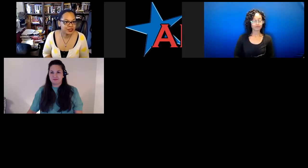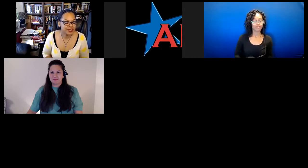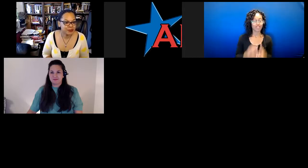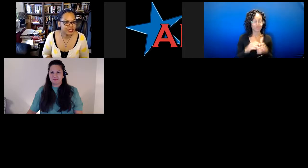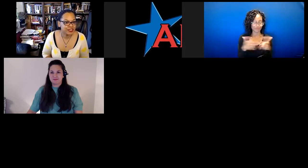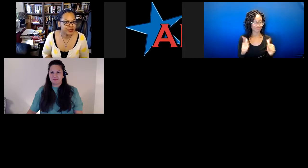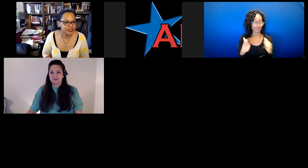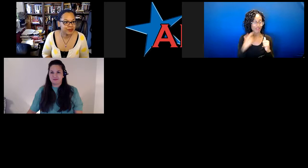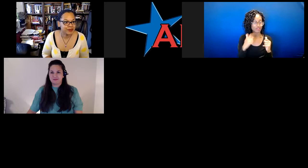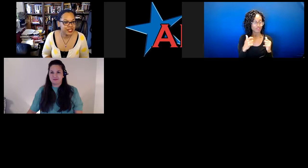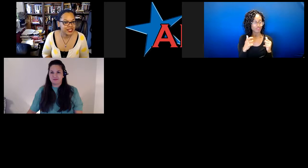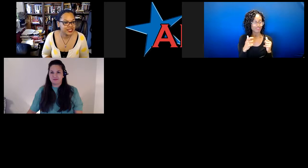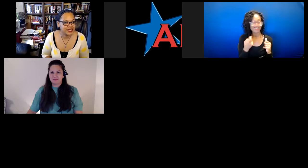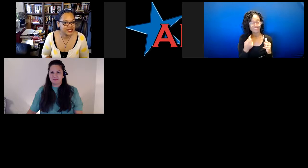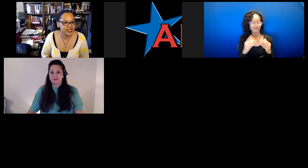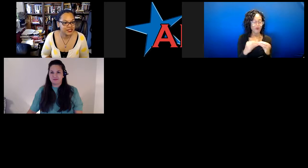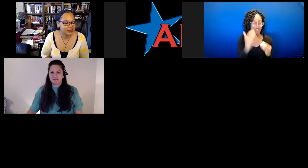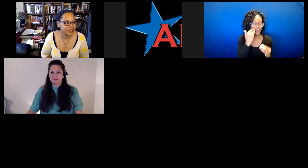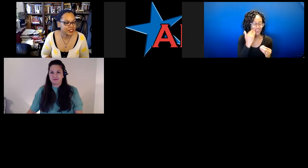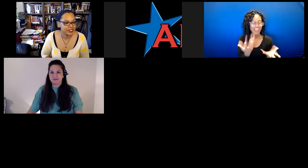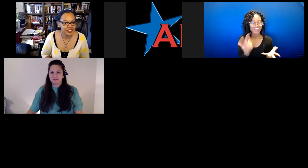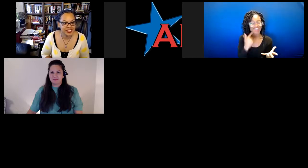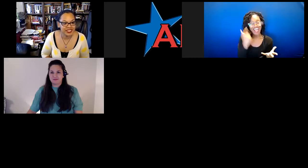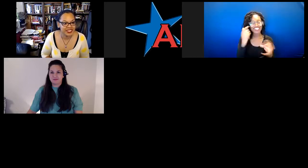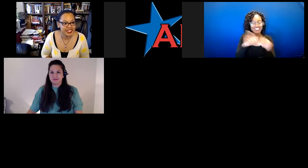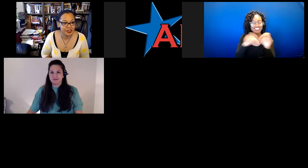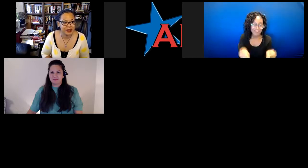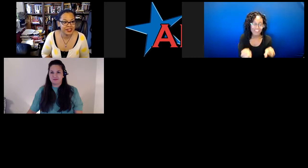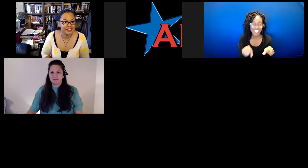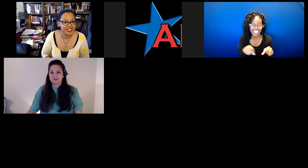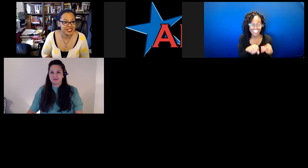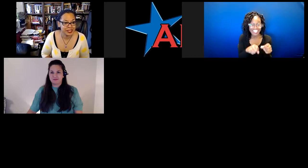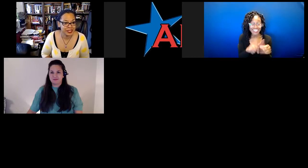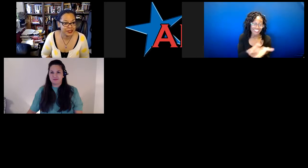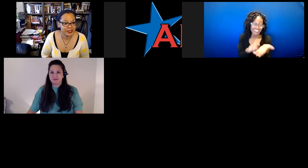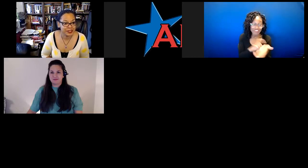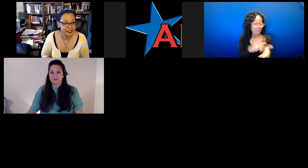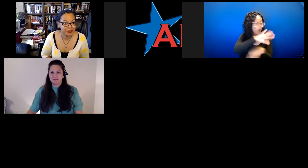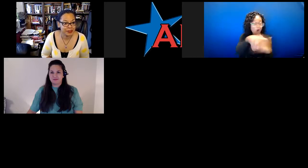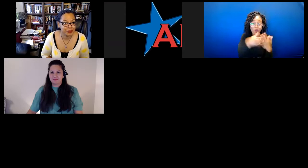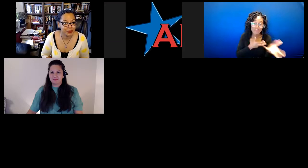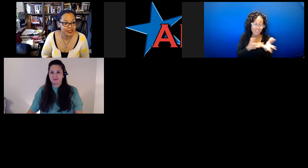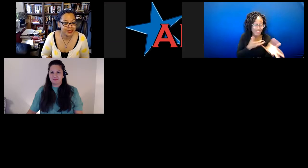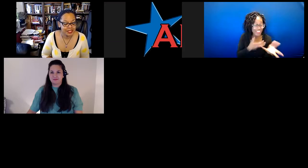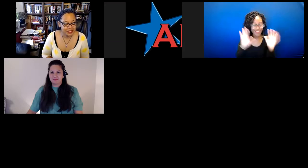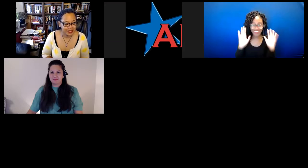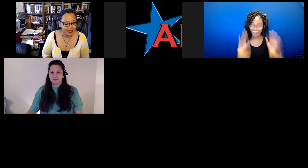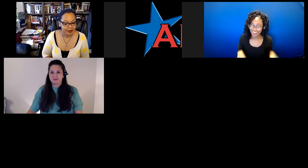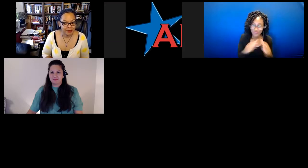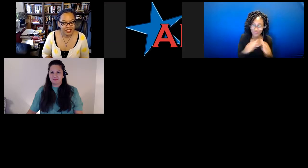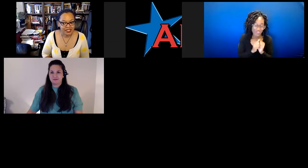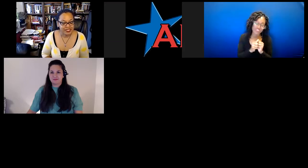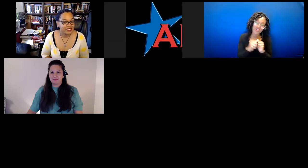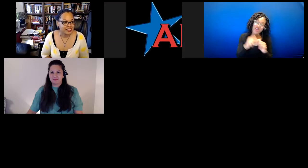of those systemic issues. In medicine, we have another talk. We'd have a whole conversation about the history of racialized ableism in medicine.